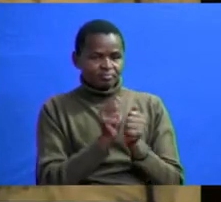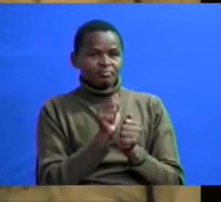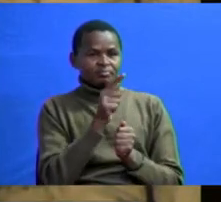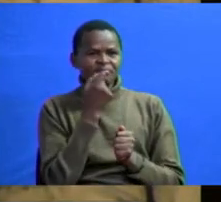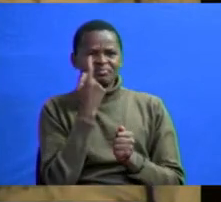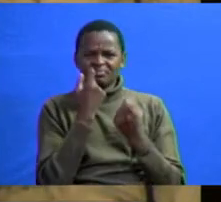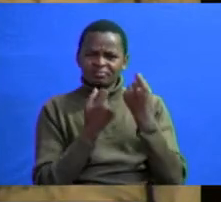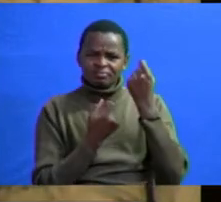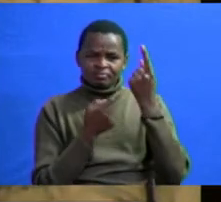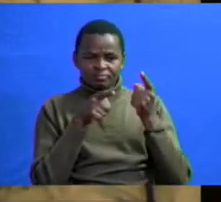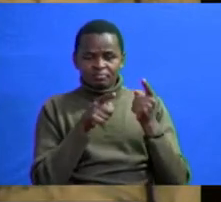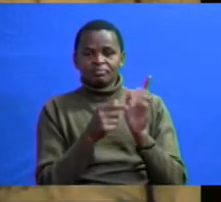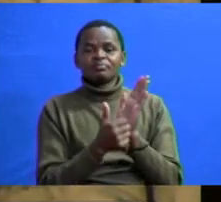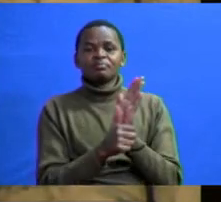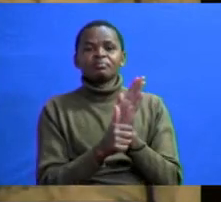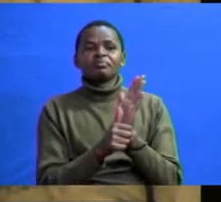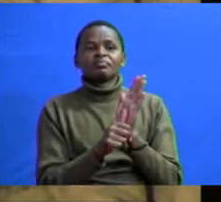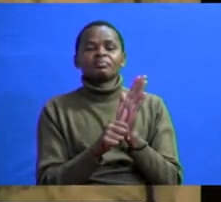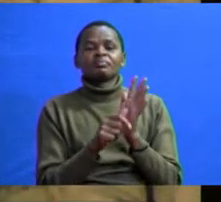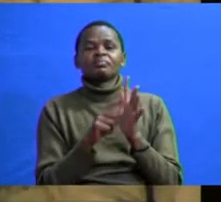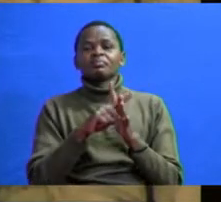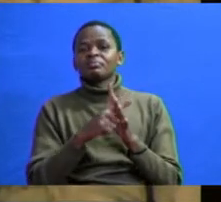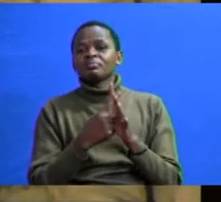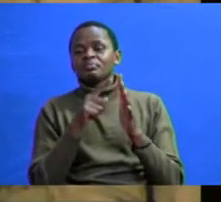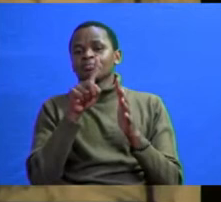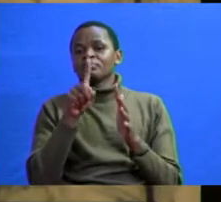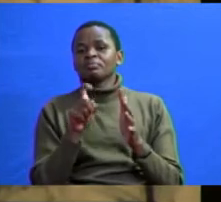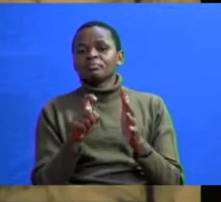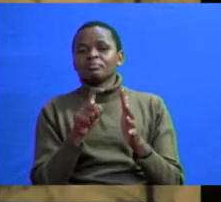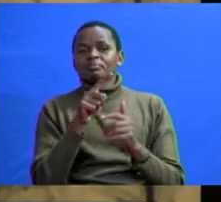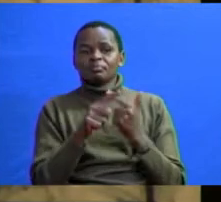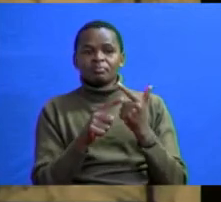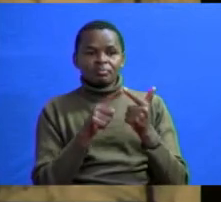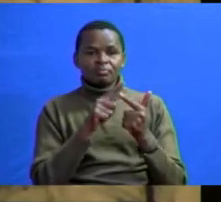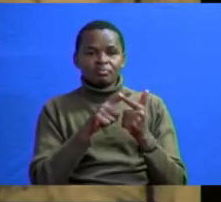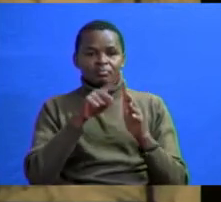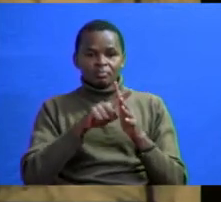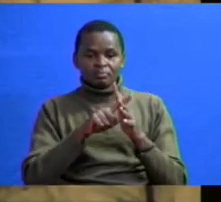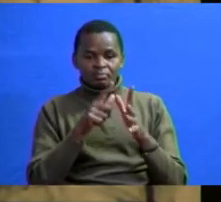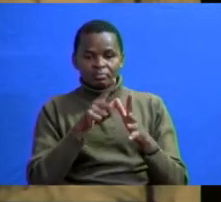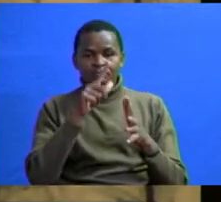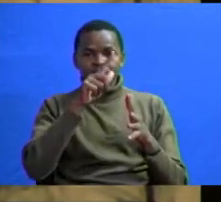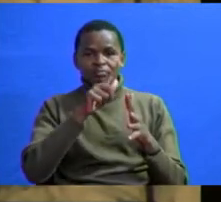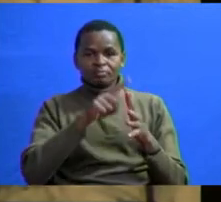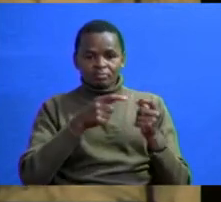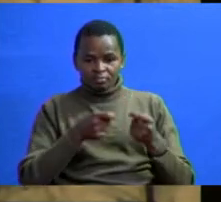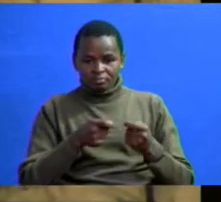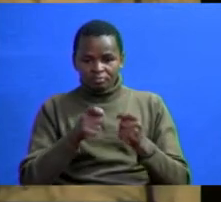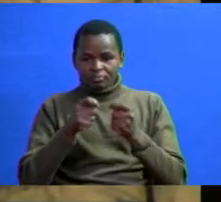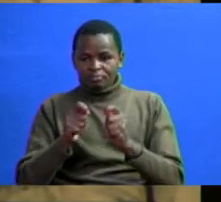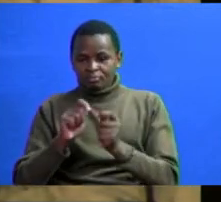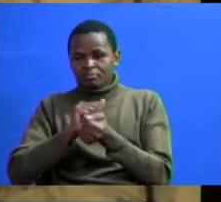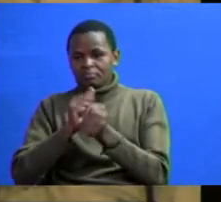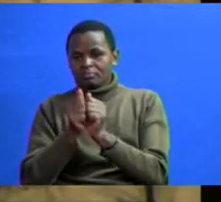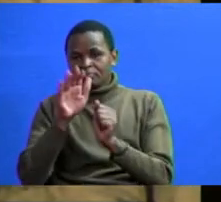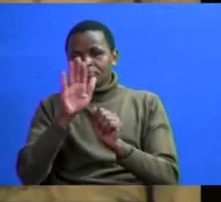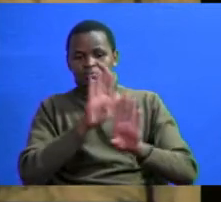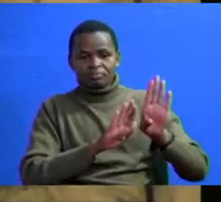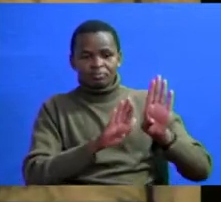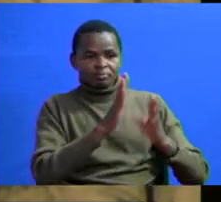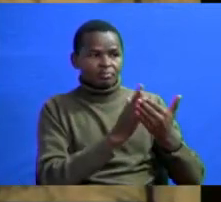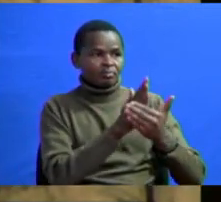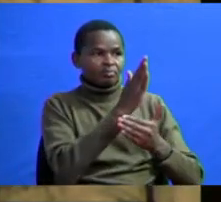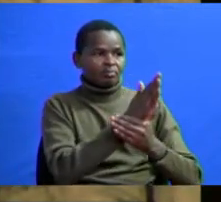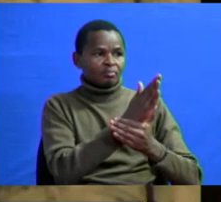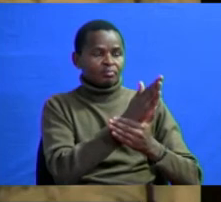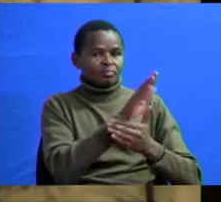where did this problem start? Or when did it start? And then try to change your behavior through what we call